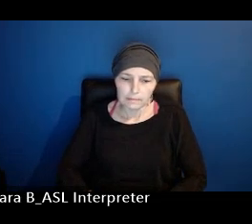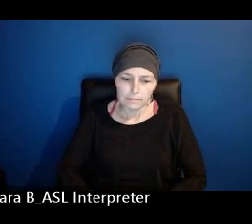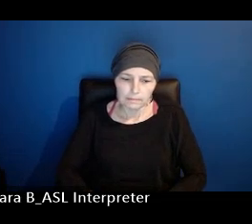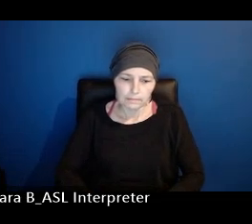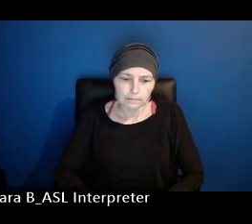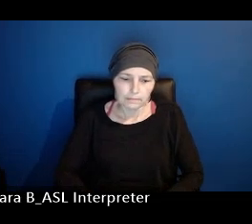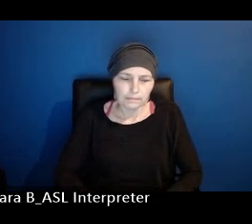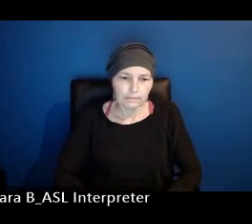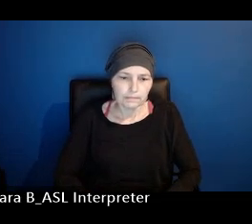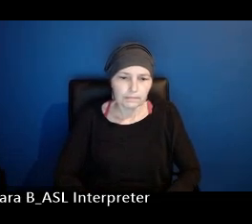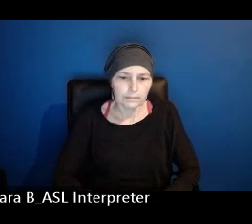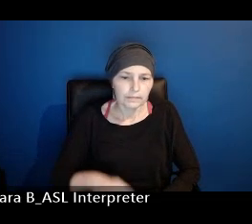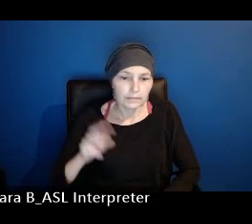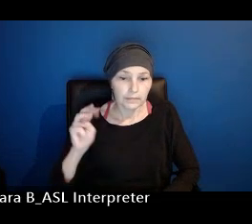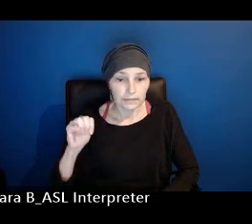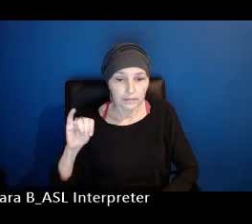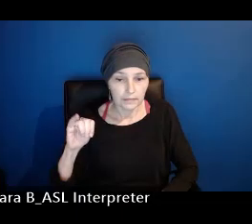Miguel.